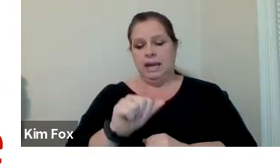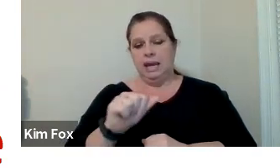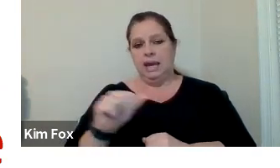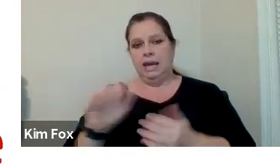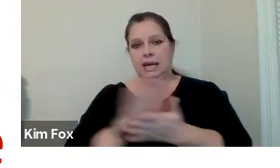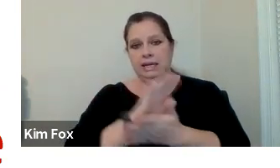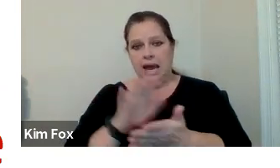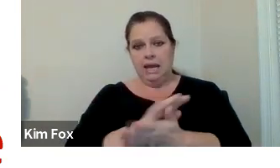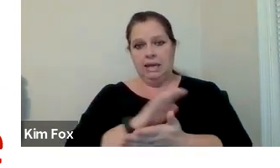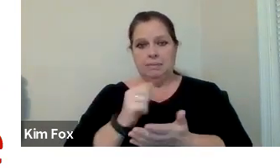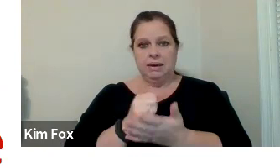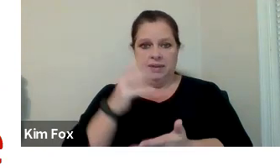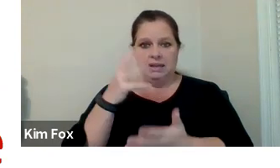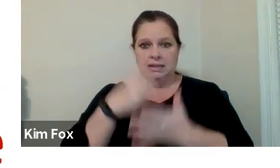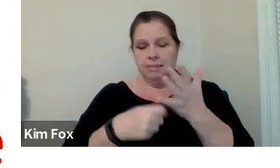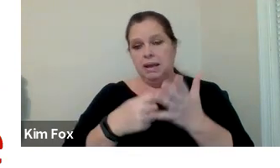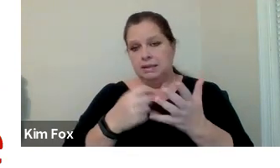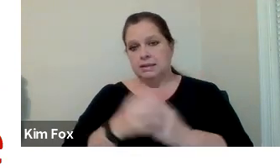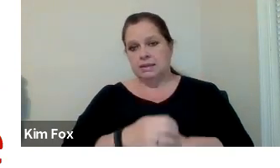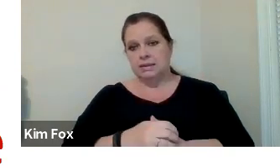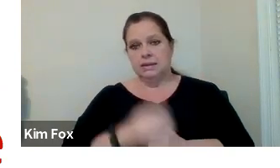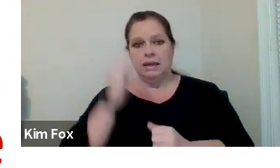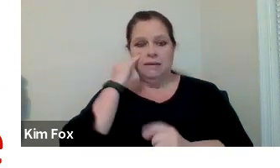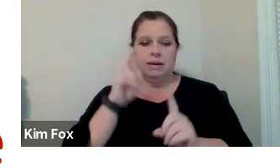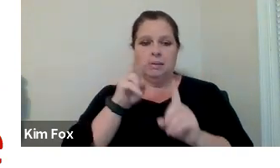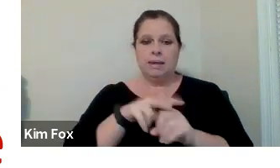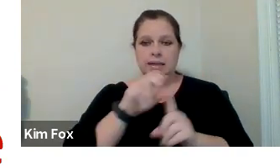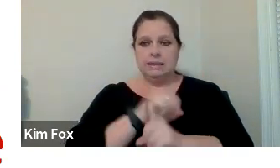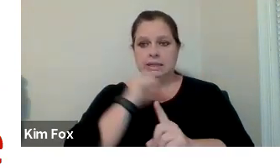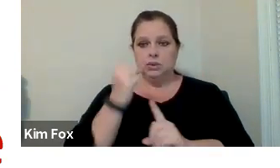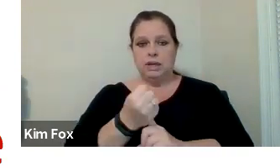of expensive if it's applicable to the situation.